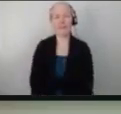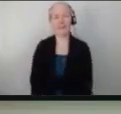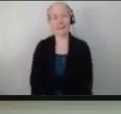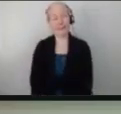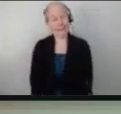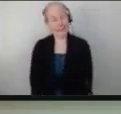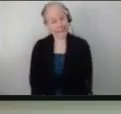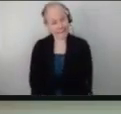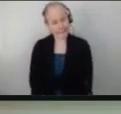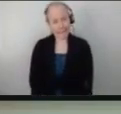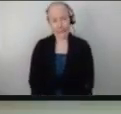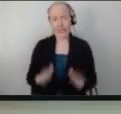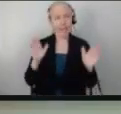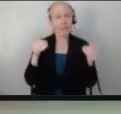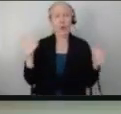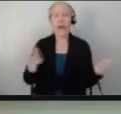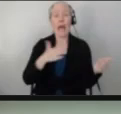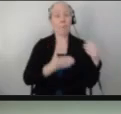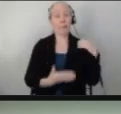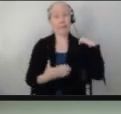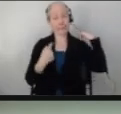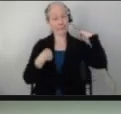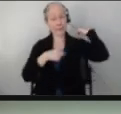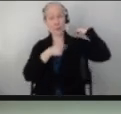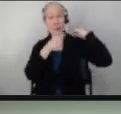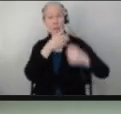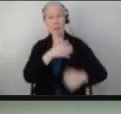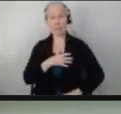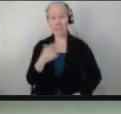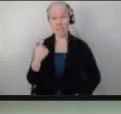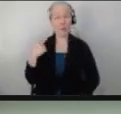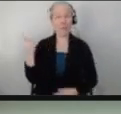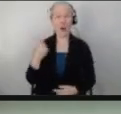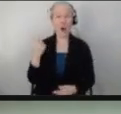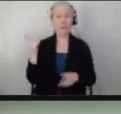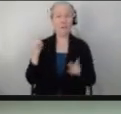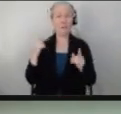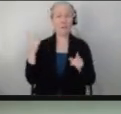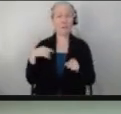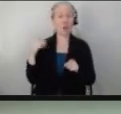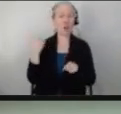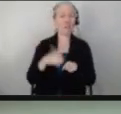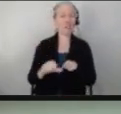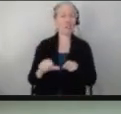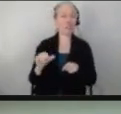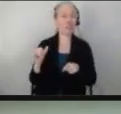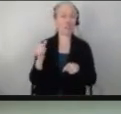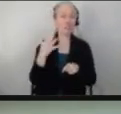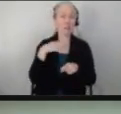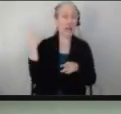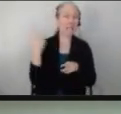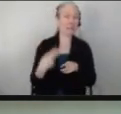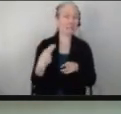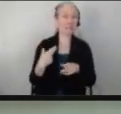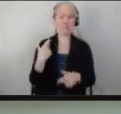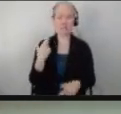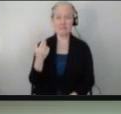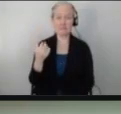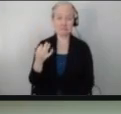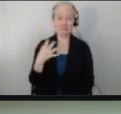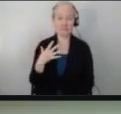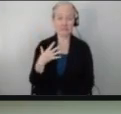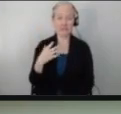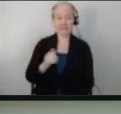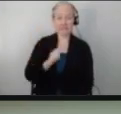let's just admit it. As ladies, we've all been called names in the workplace. My policy has always been, you can